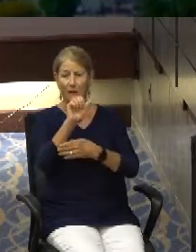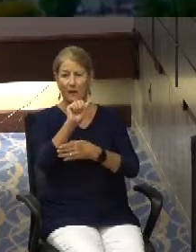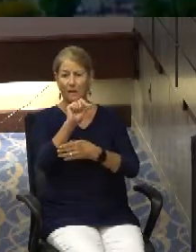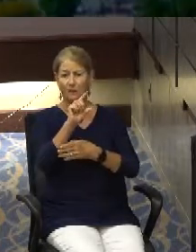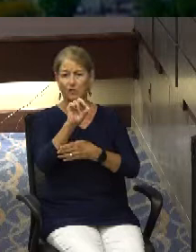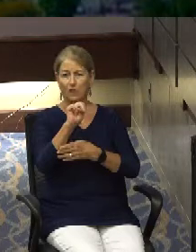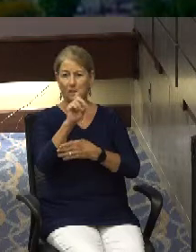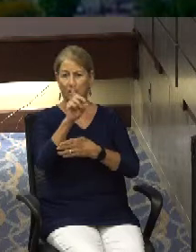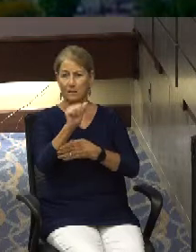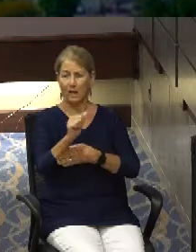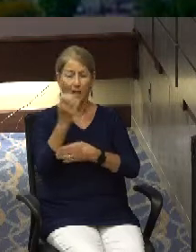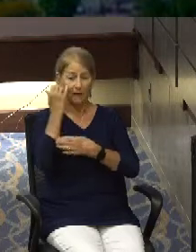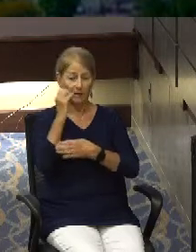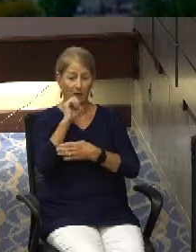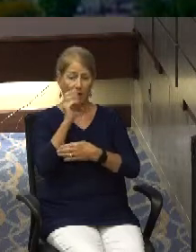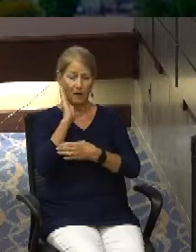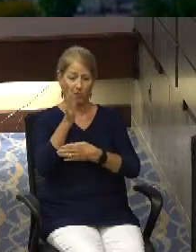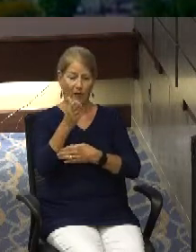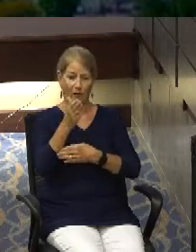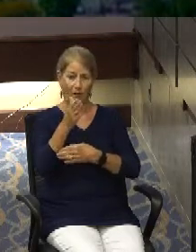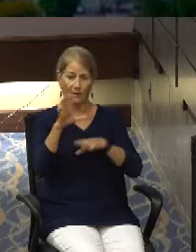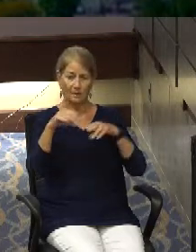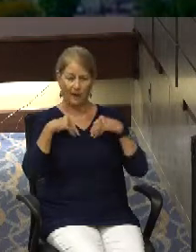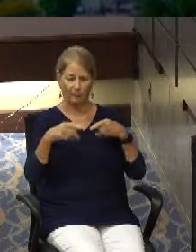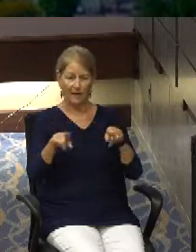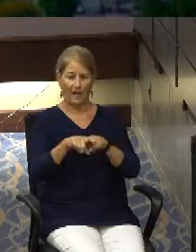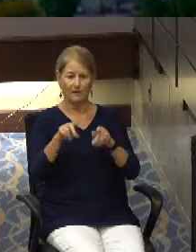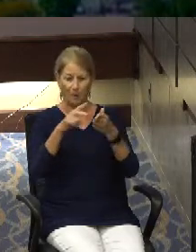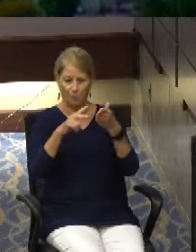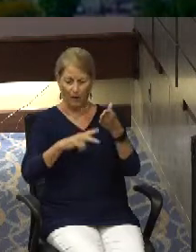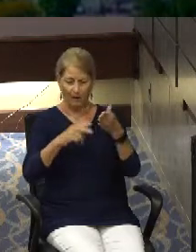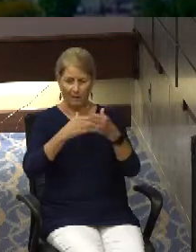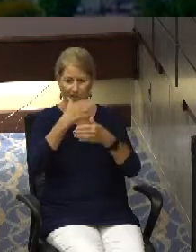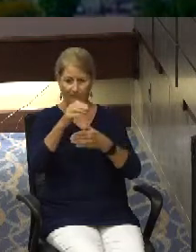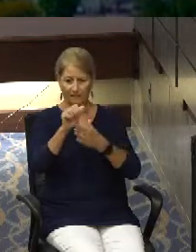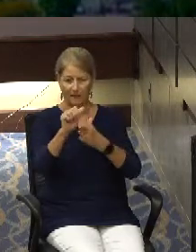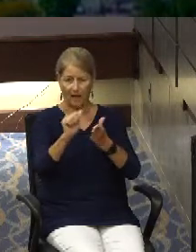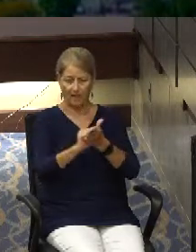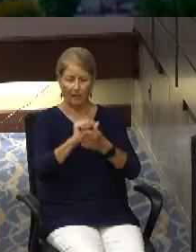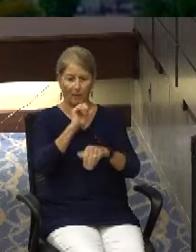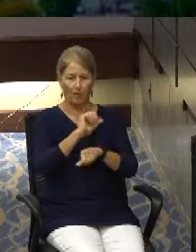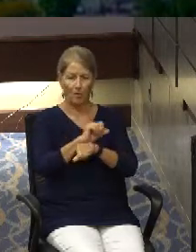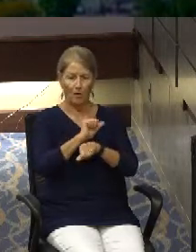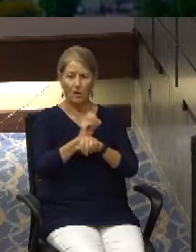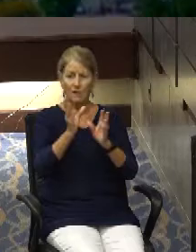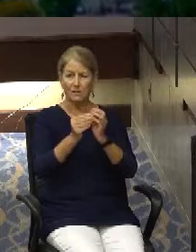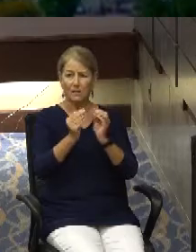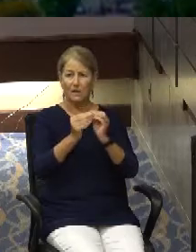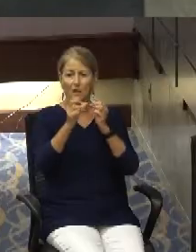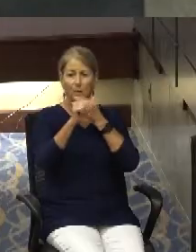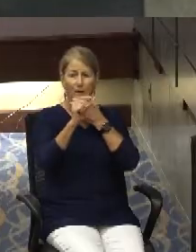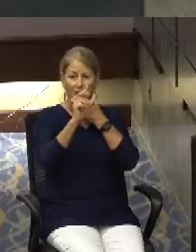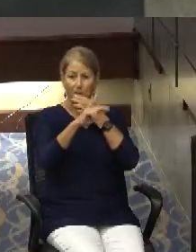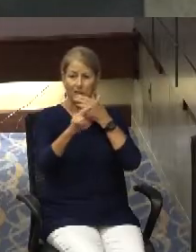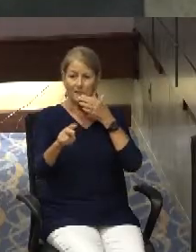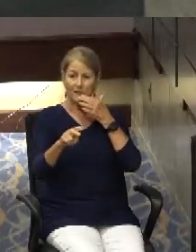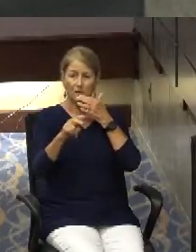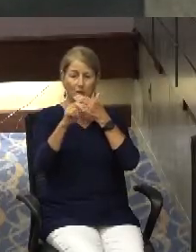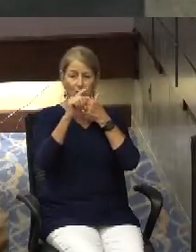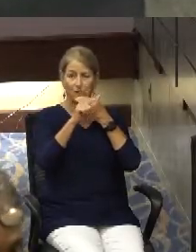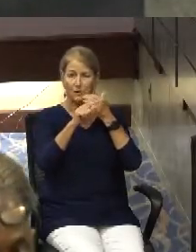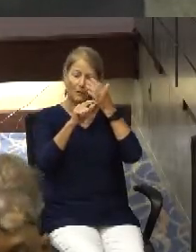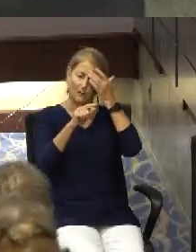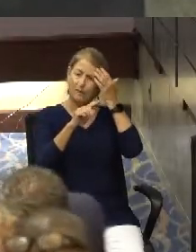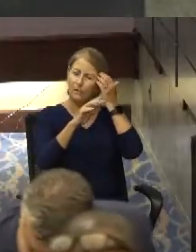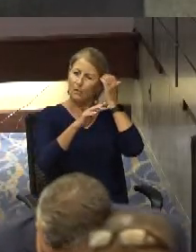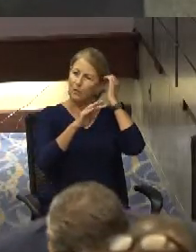If not, that will stand as read. And the next item on the agenda are the work session items 2022-445 through 449.